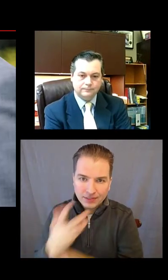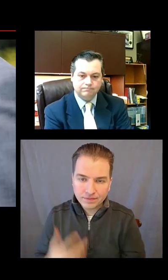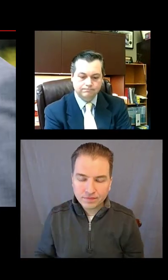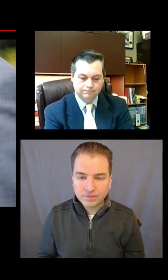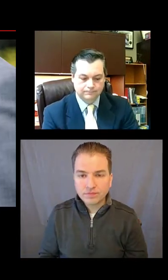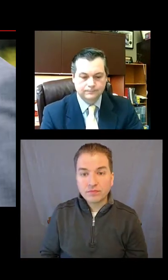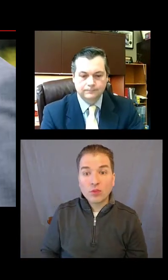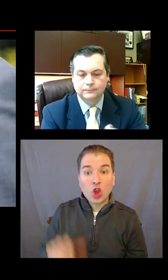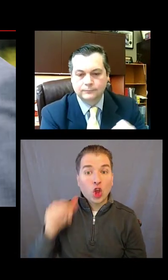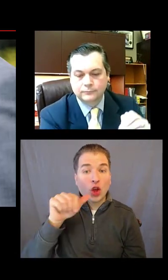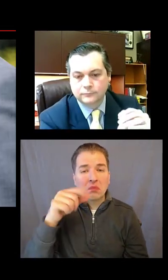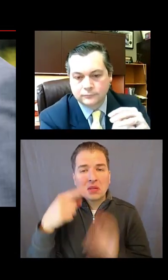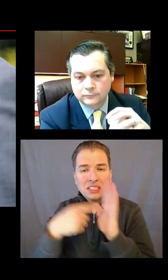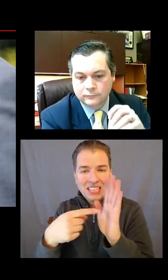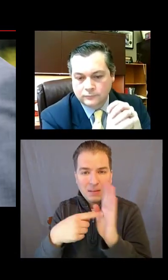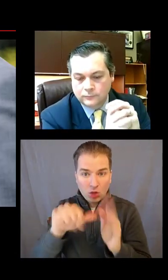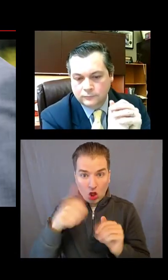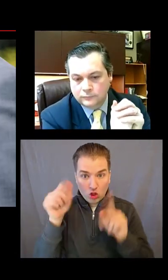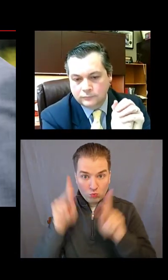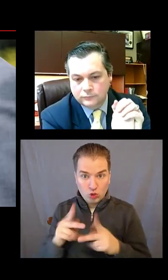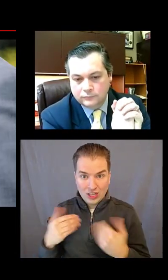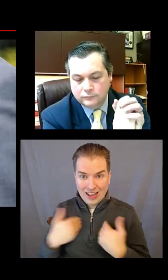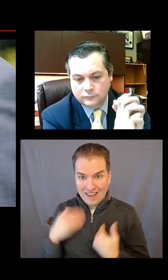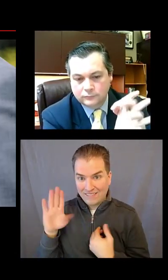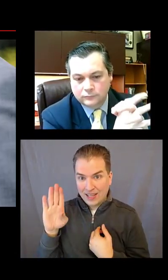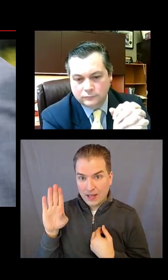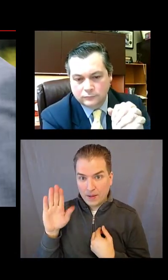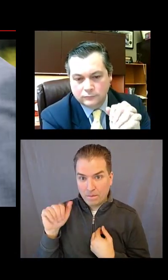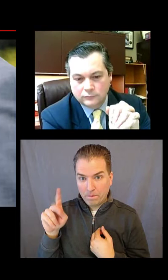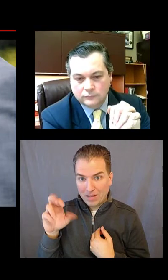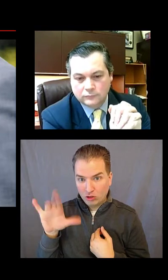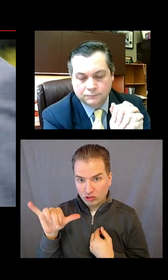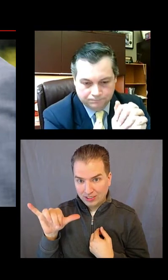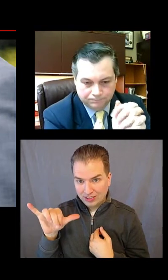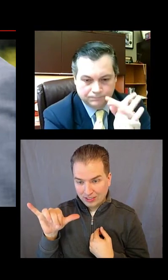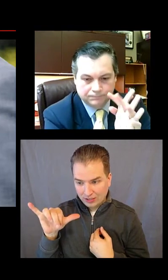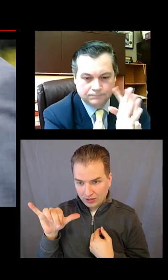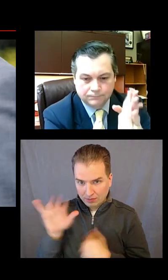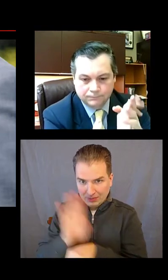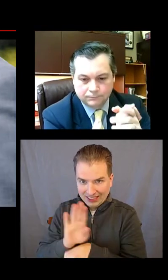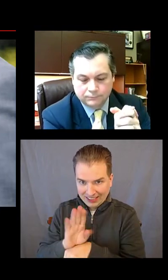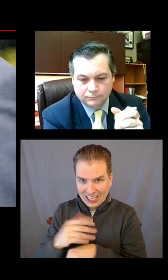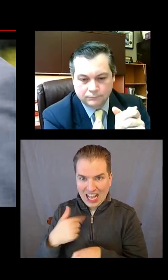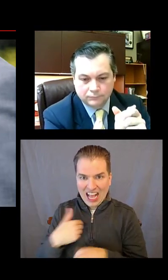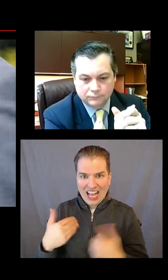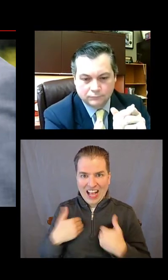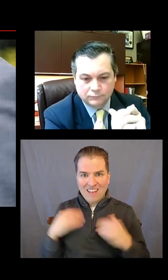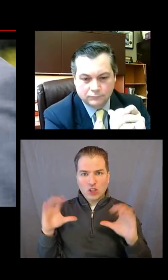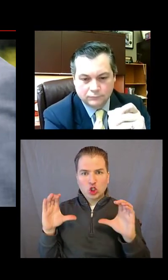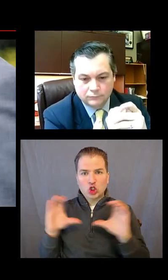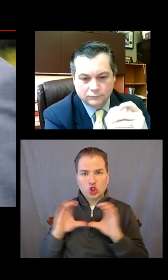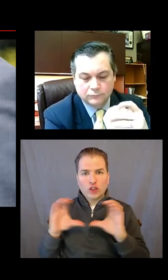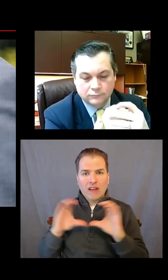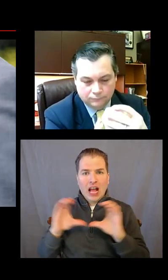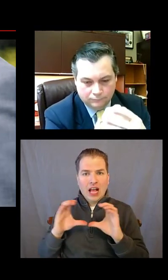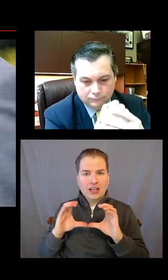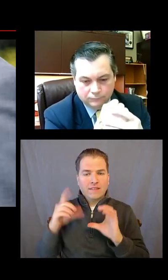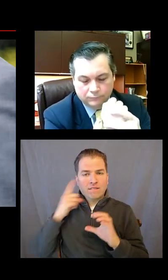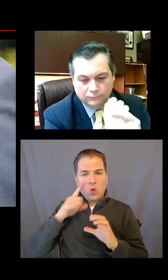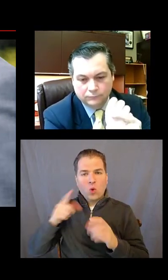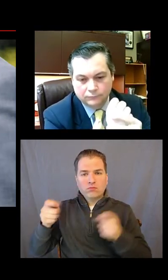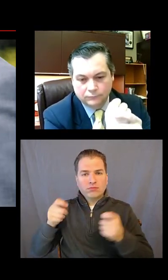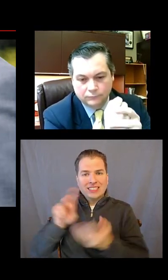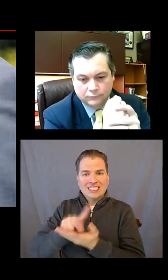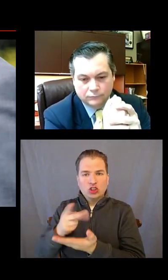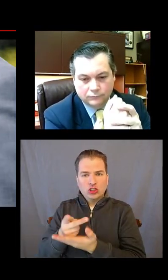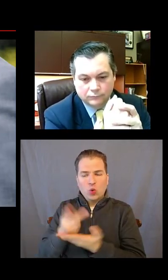Awesome. And one last question. This person has a bakery business and she currently has her kitchen certified. What